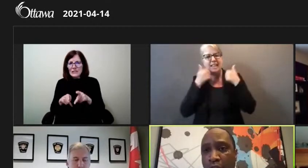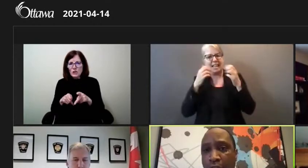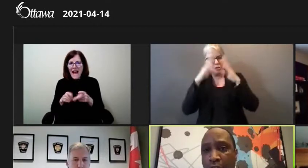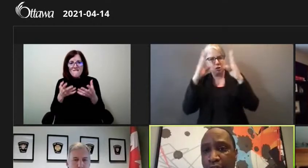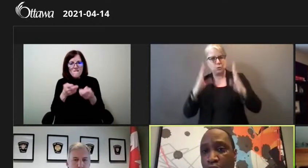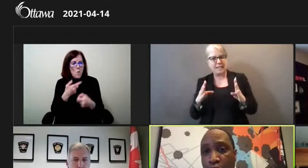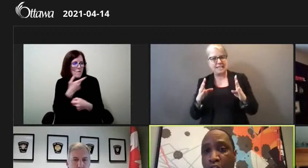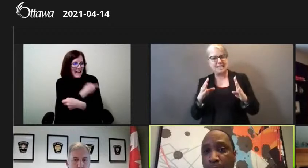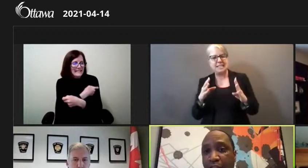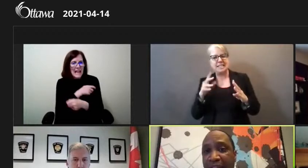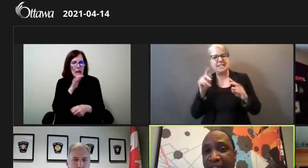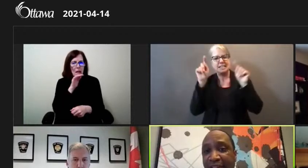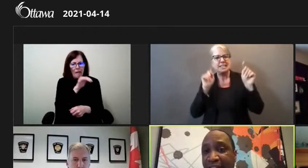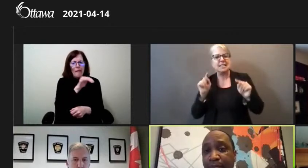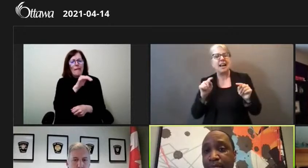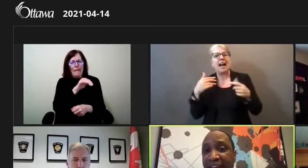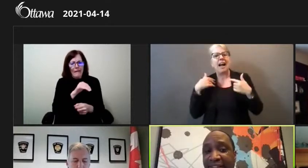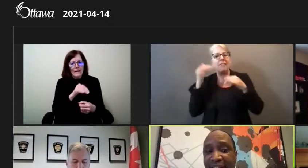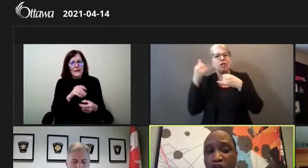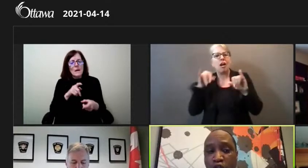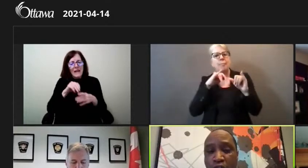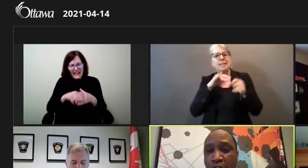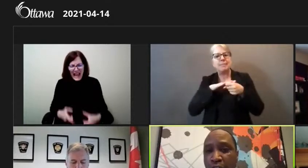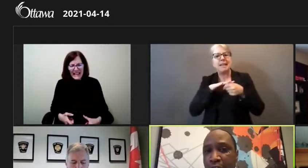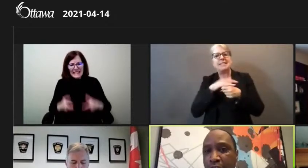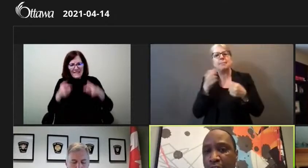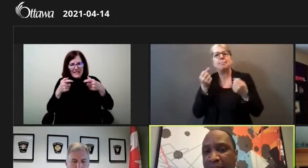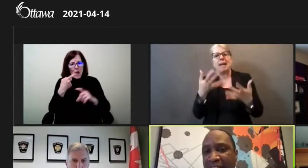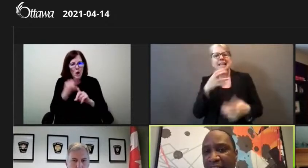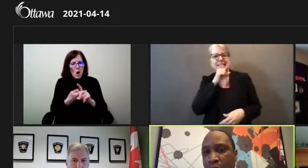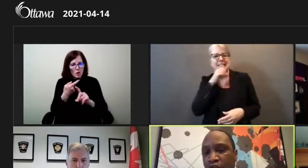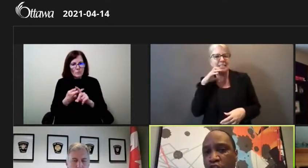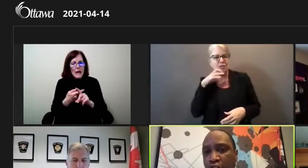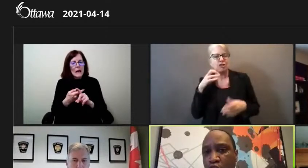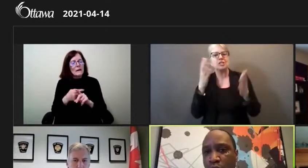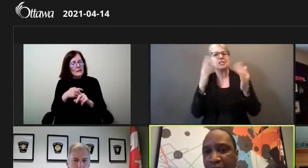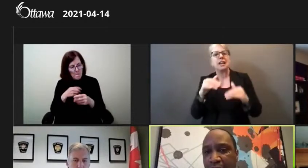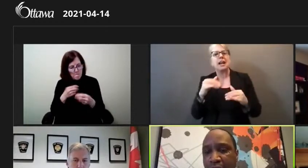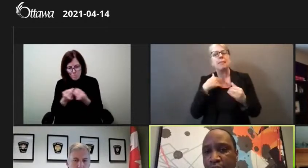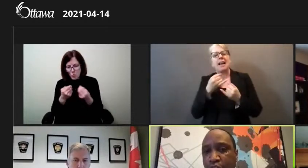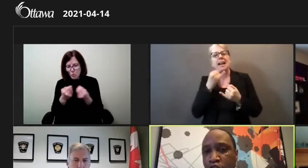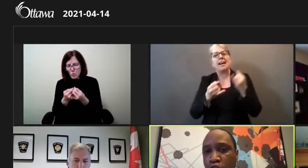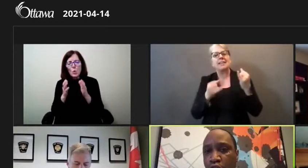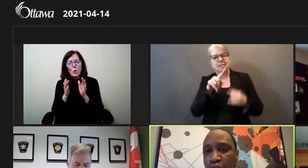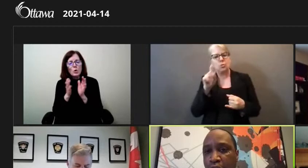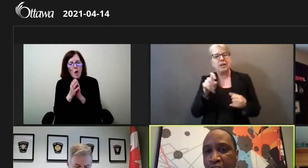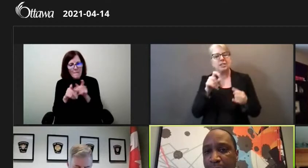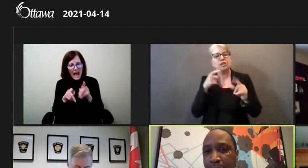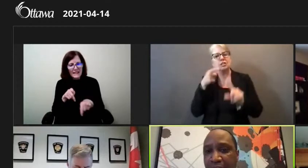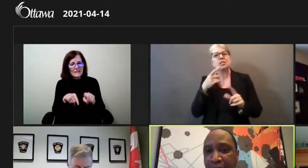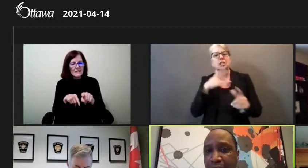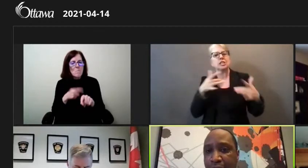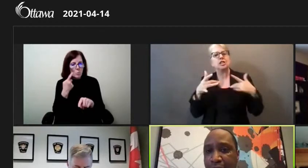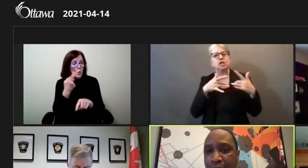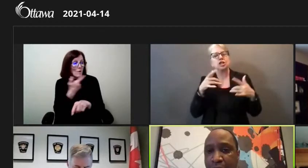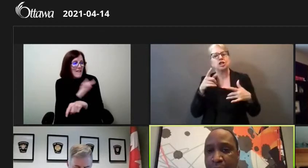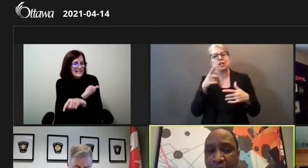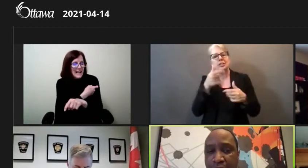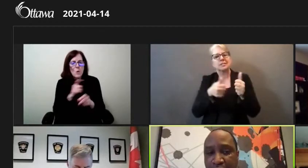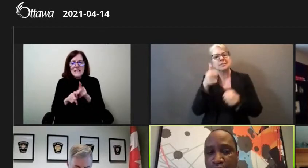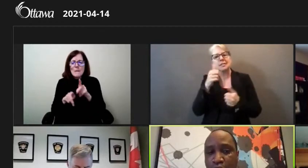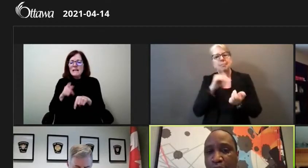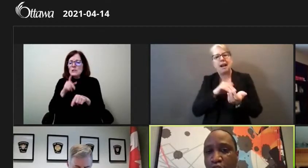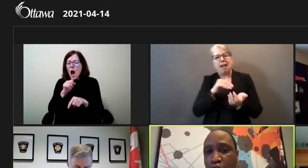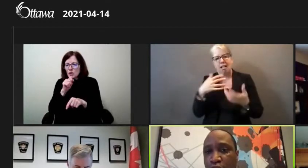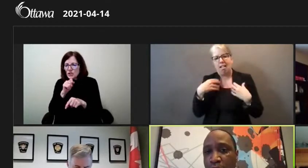where there are common spaces and many seniors. My last question, noting the concern of our deputy medical